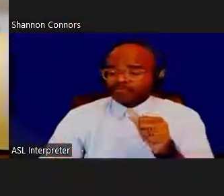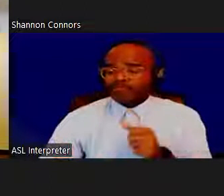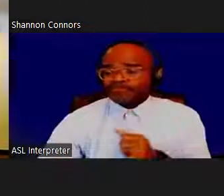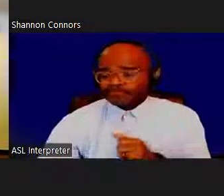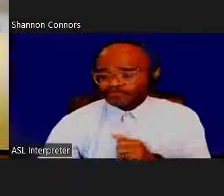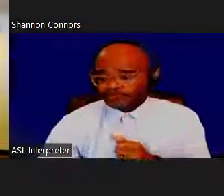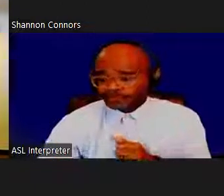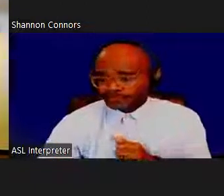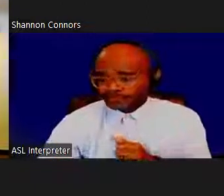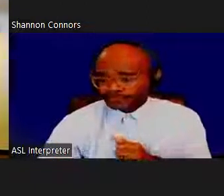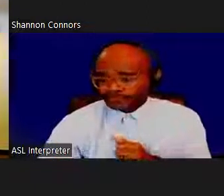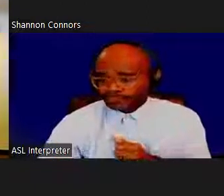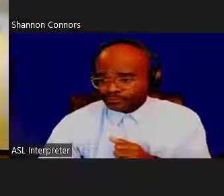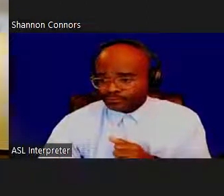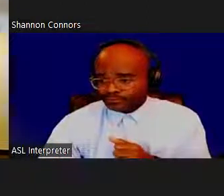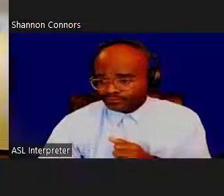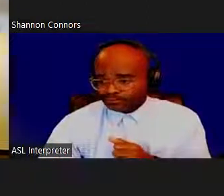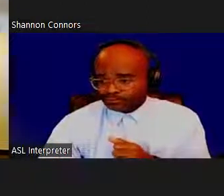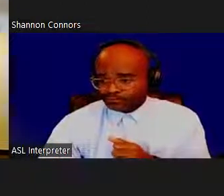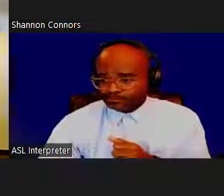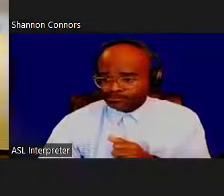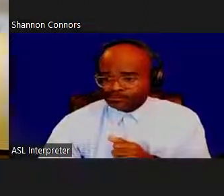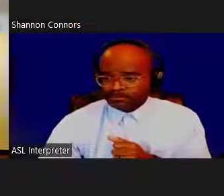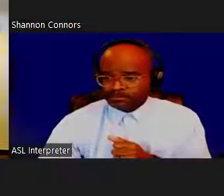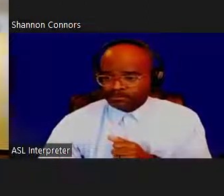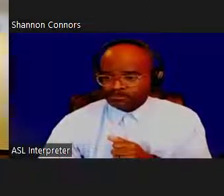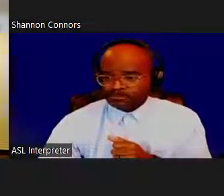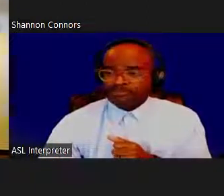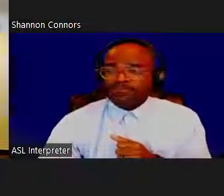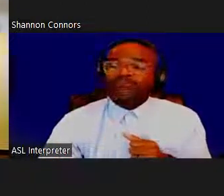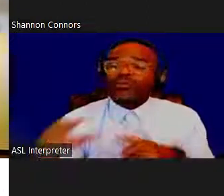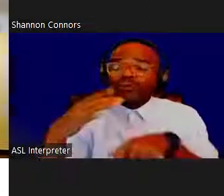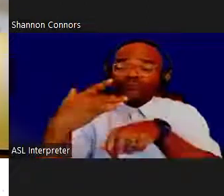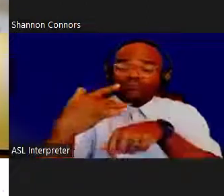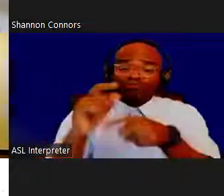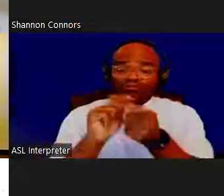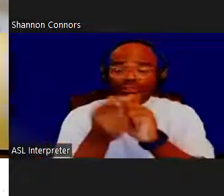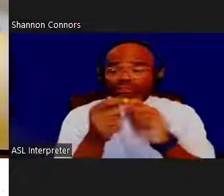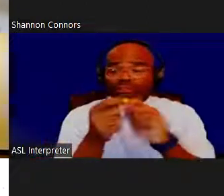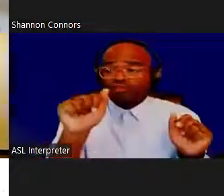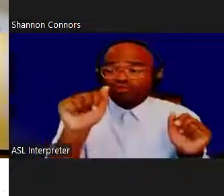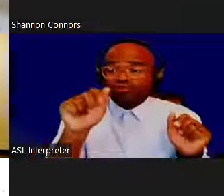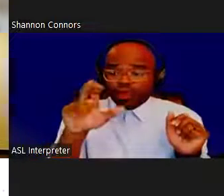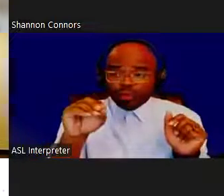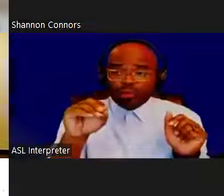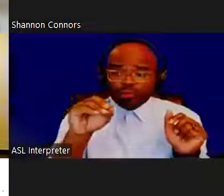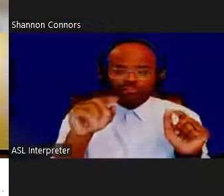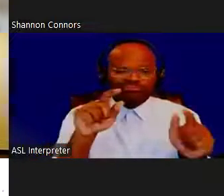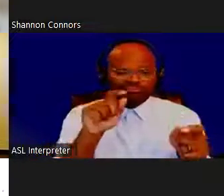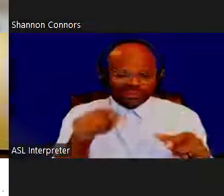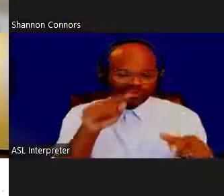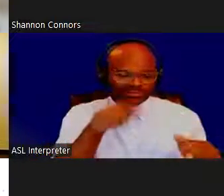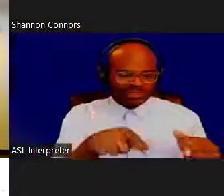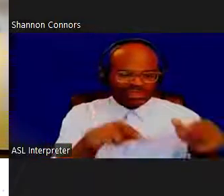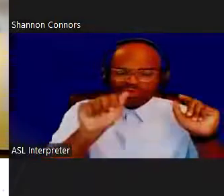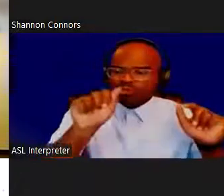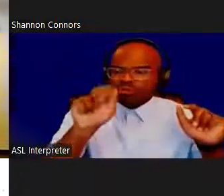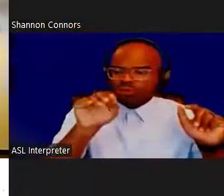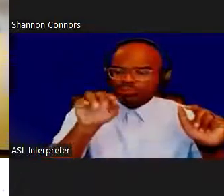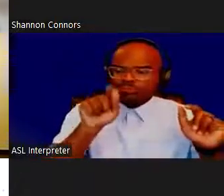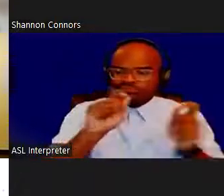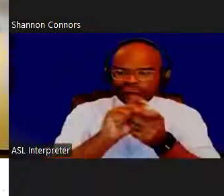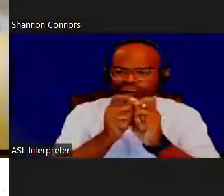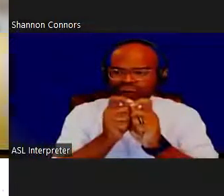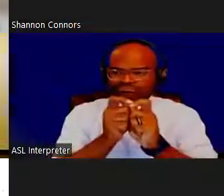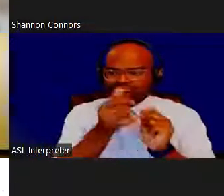change your audio settings, that should be available to you at the bottom of your screen under a menu labeled audio settings. There